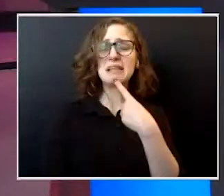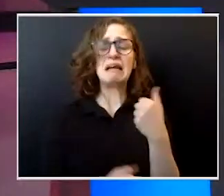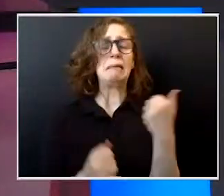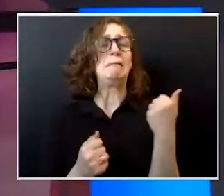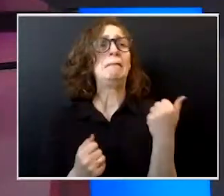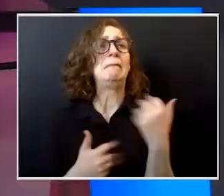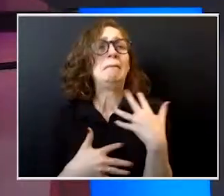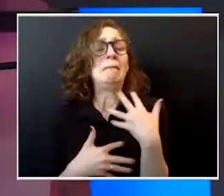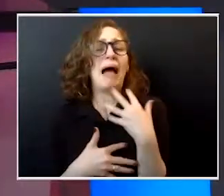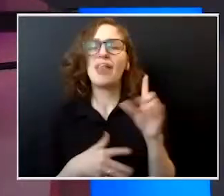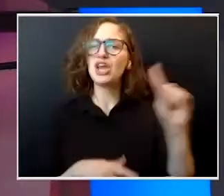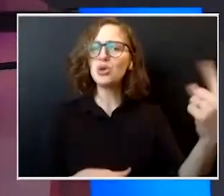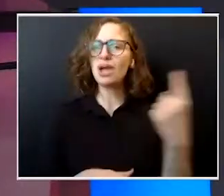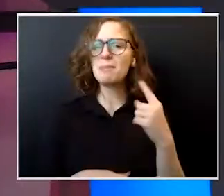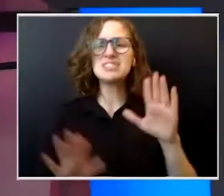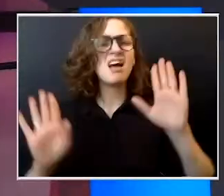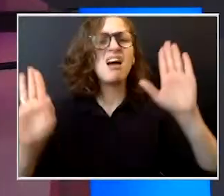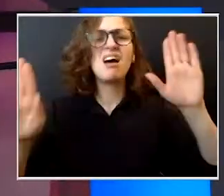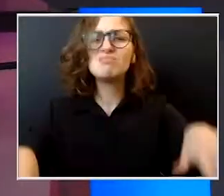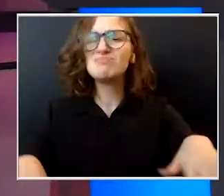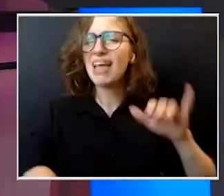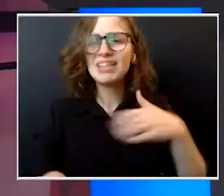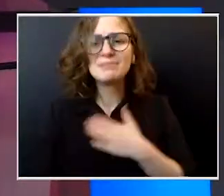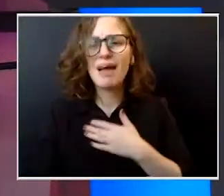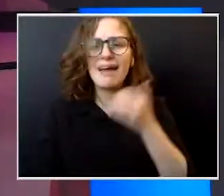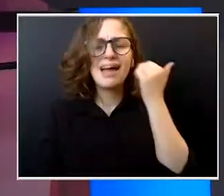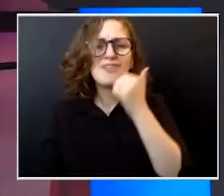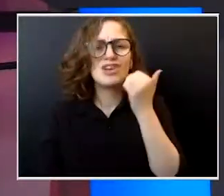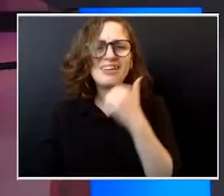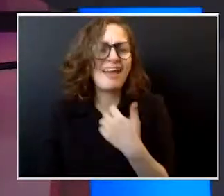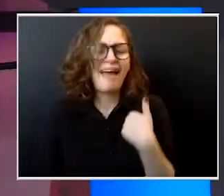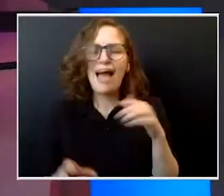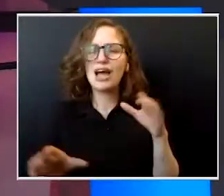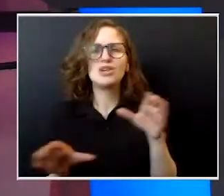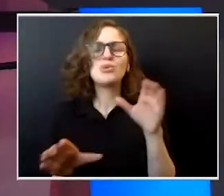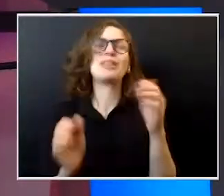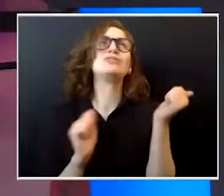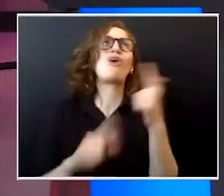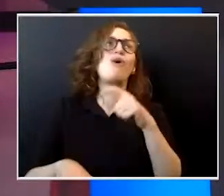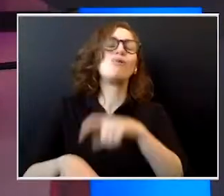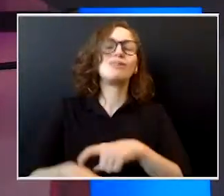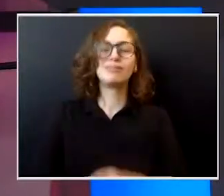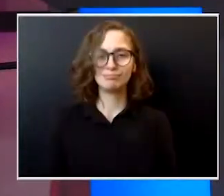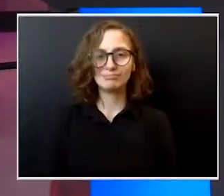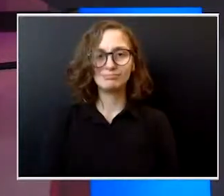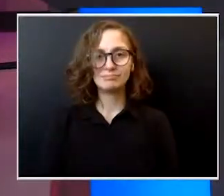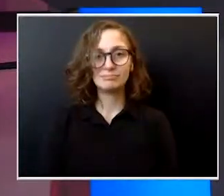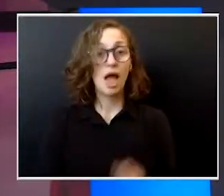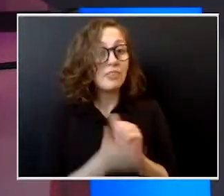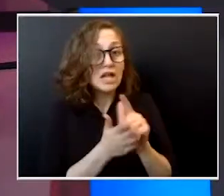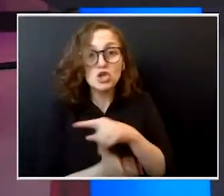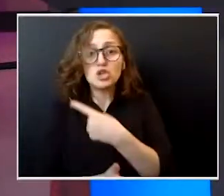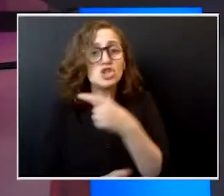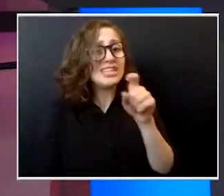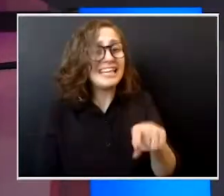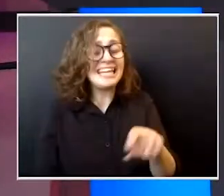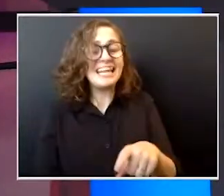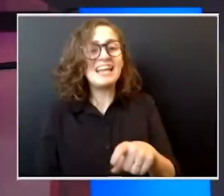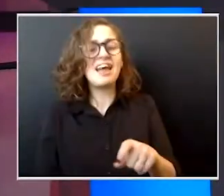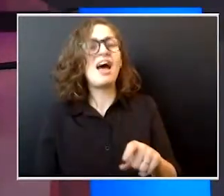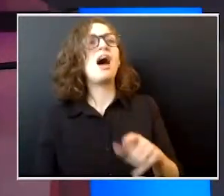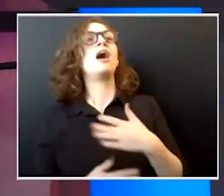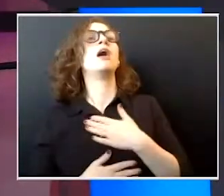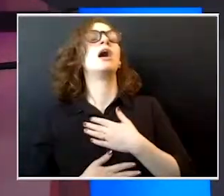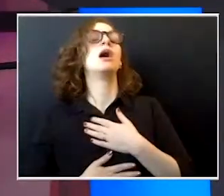got it. I do this all the time." And that's what she needed to hear. She didn't need anything but that, and that provided her such comfort.